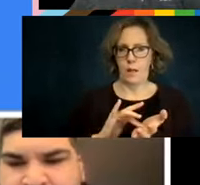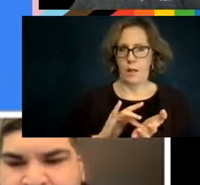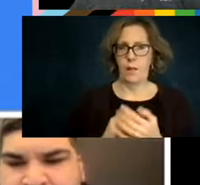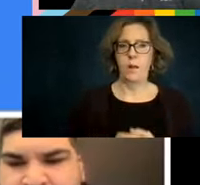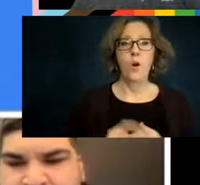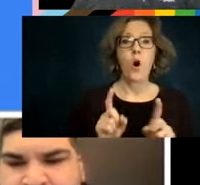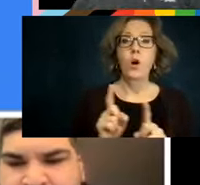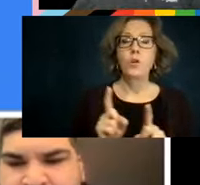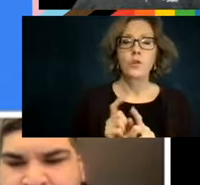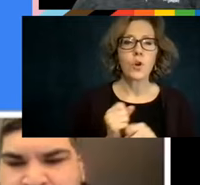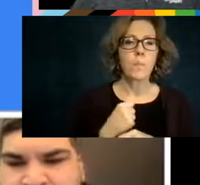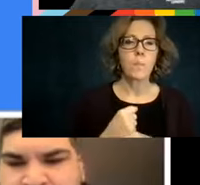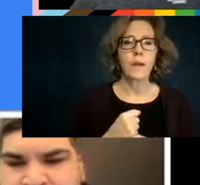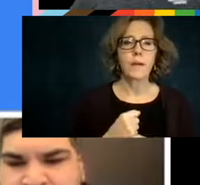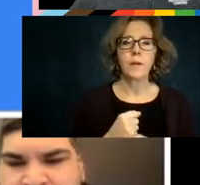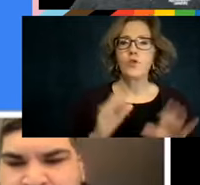making right choices in food.